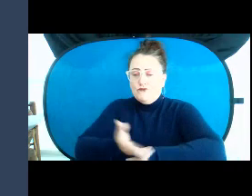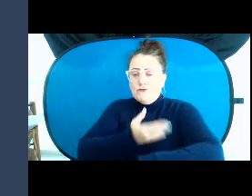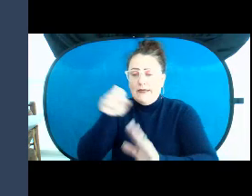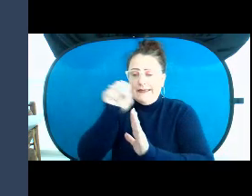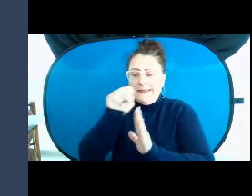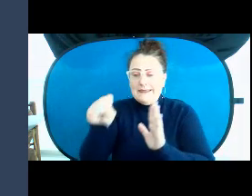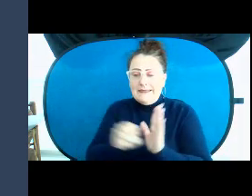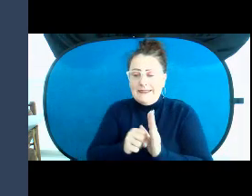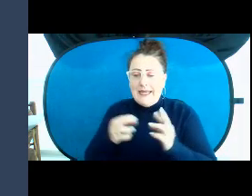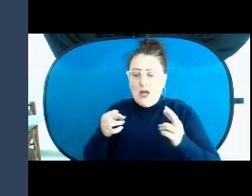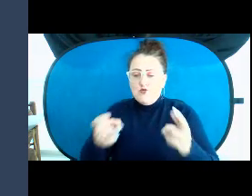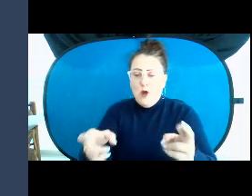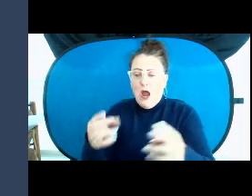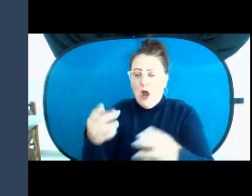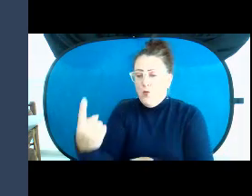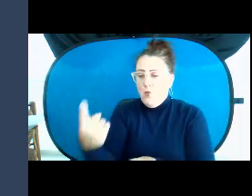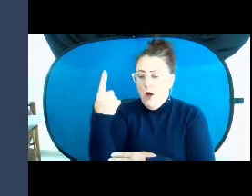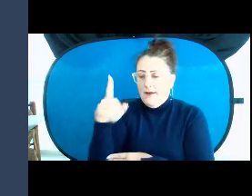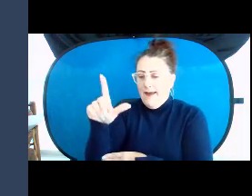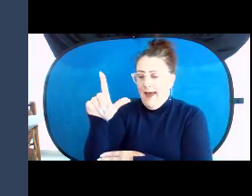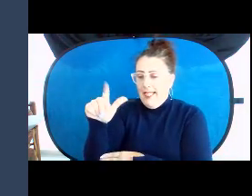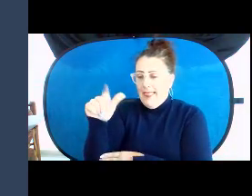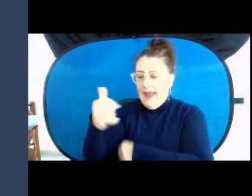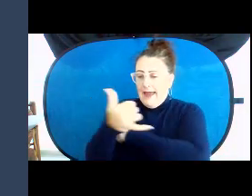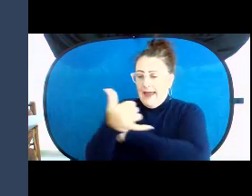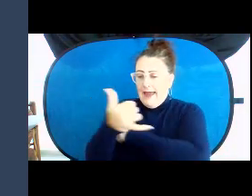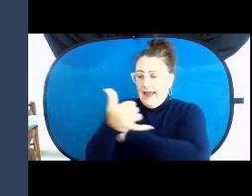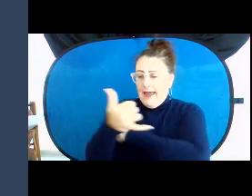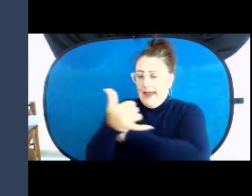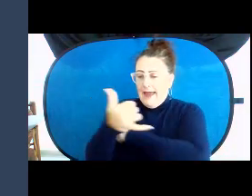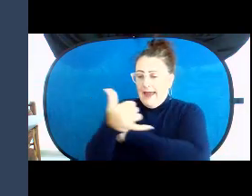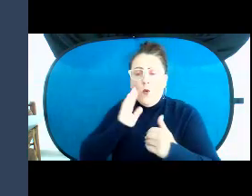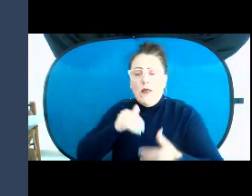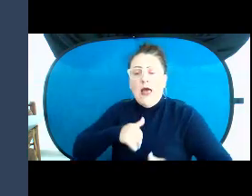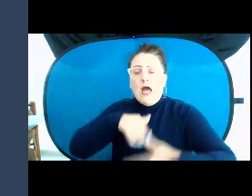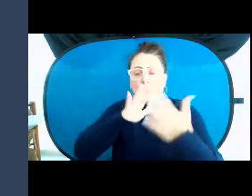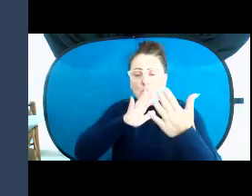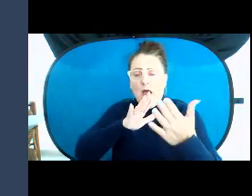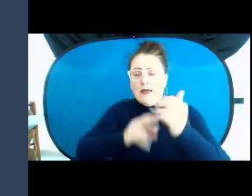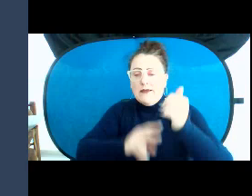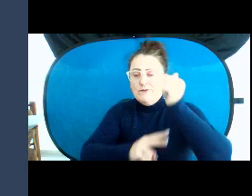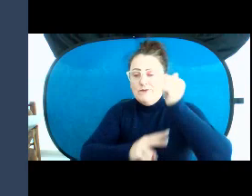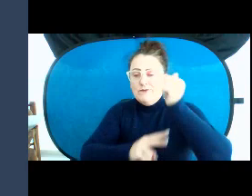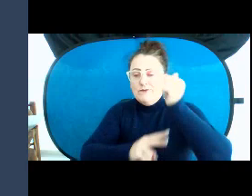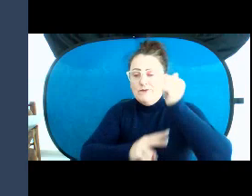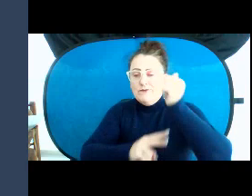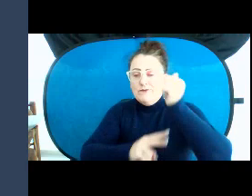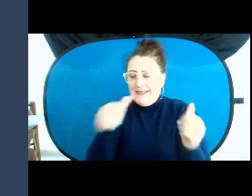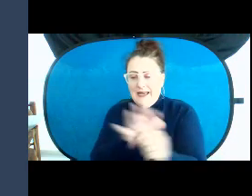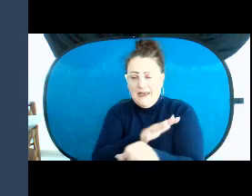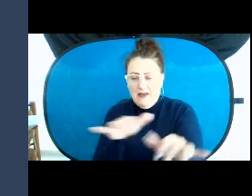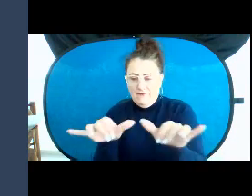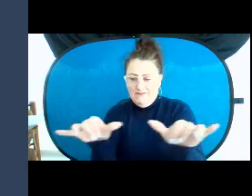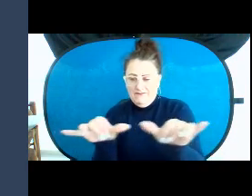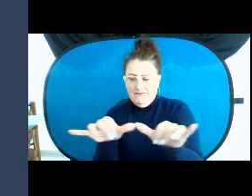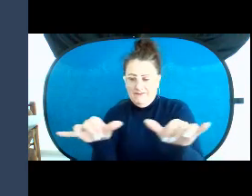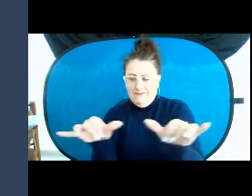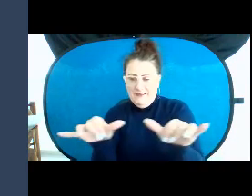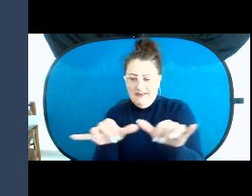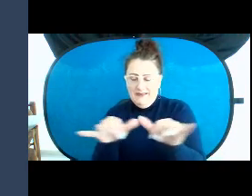Angeles County. The project will address non-standard bridge railing, insufficient bridge width, and provide adequate